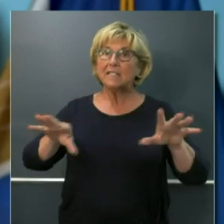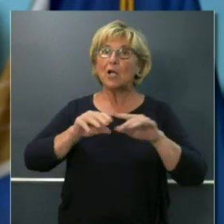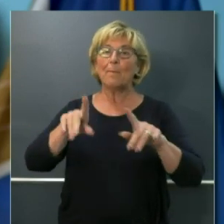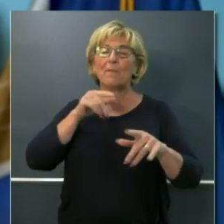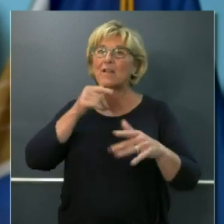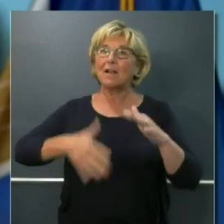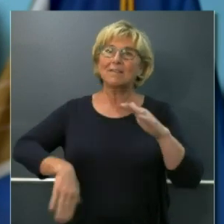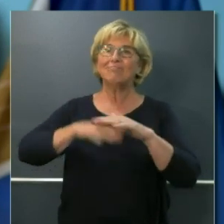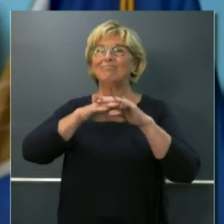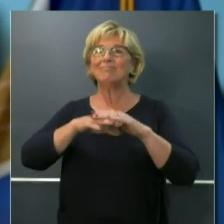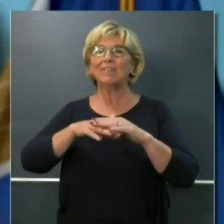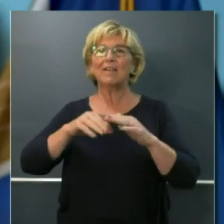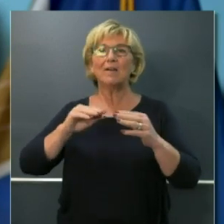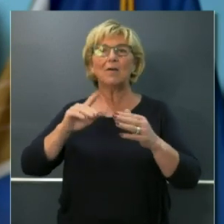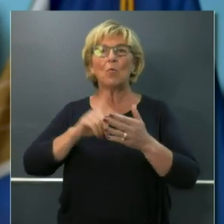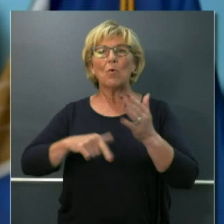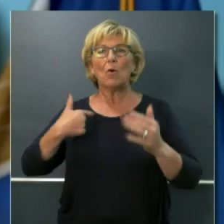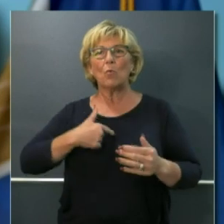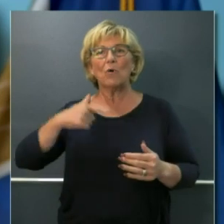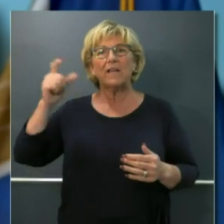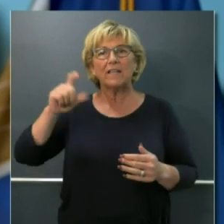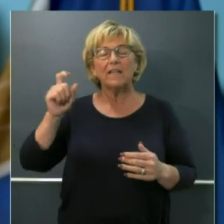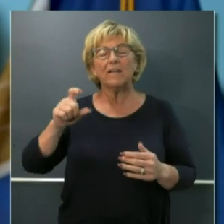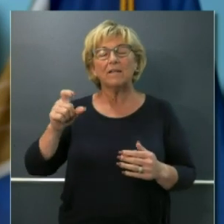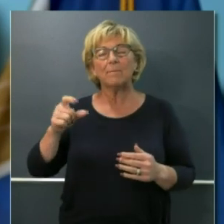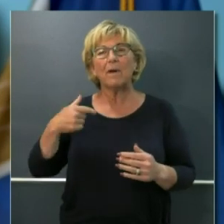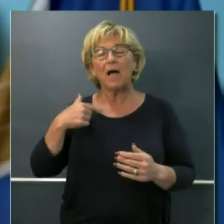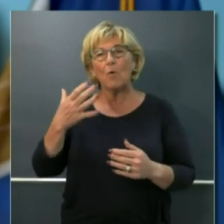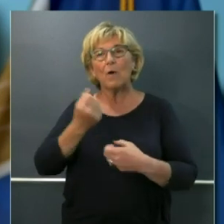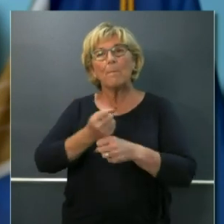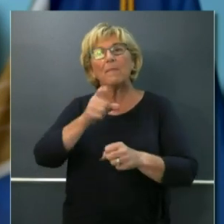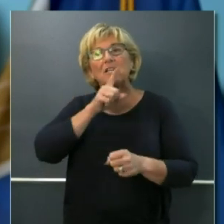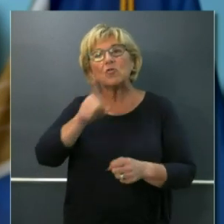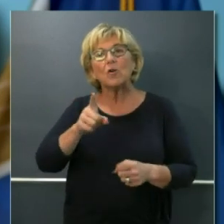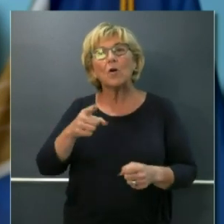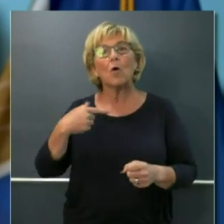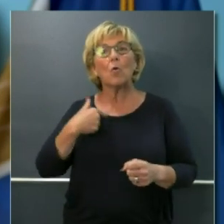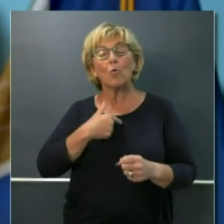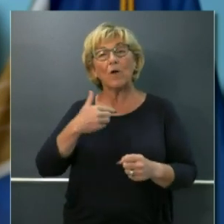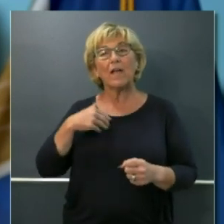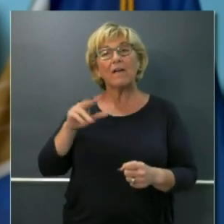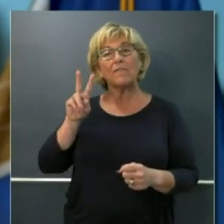to be. And I recognize that, and I can just assure you the reason we put